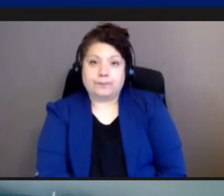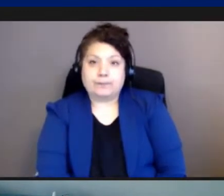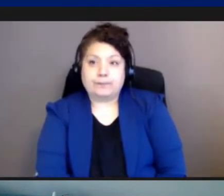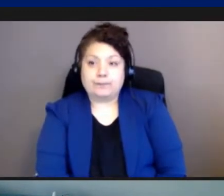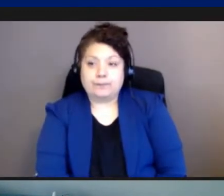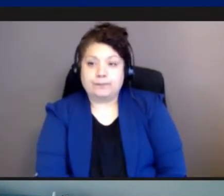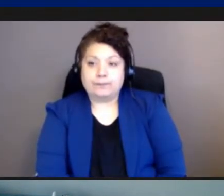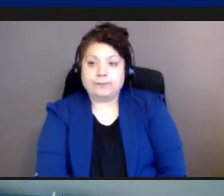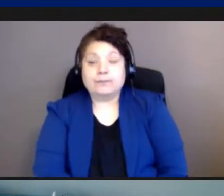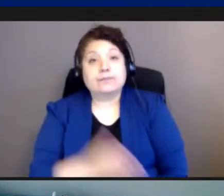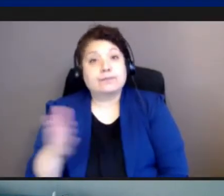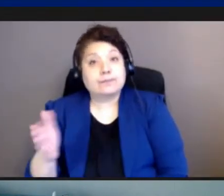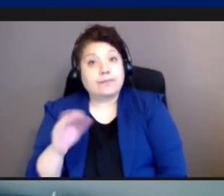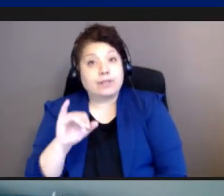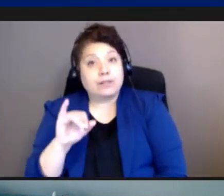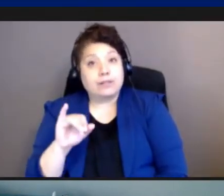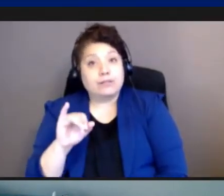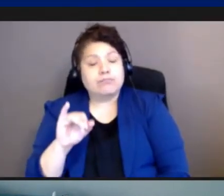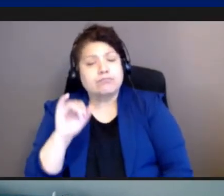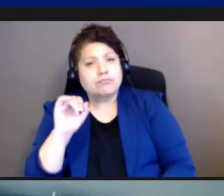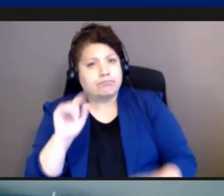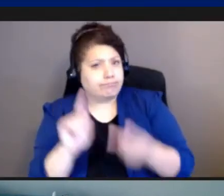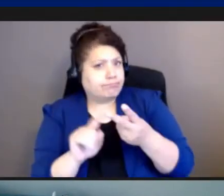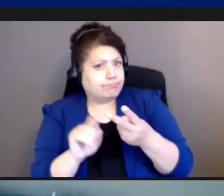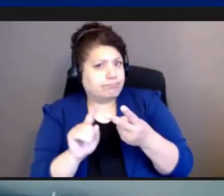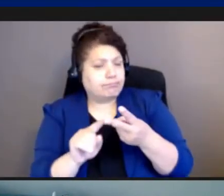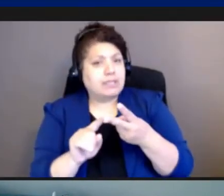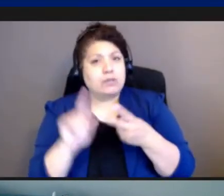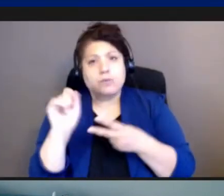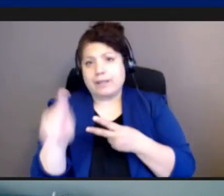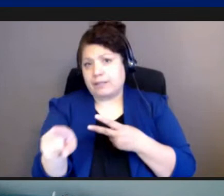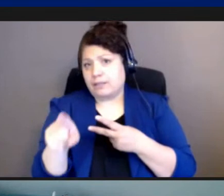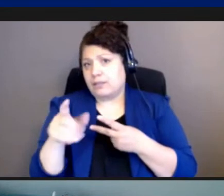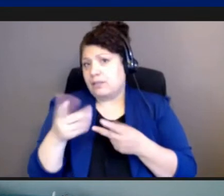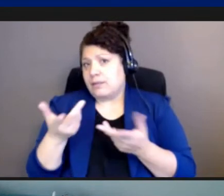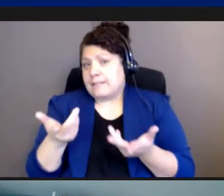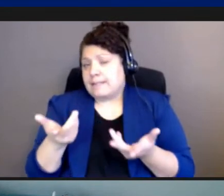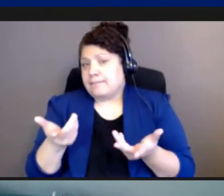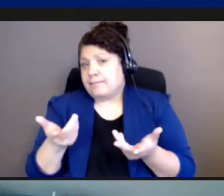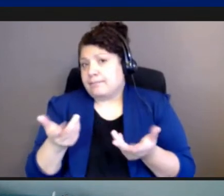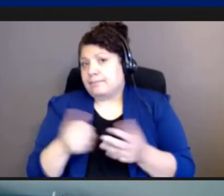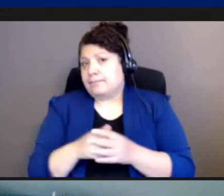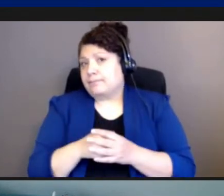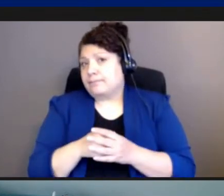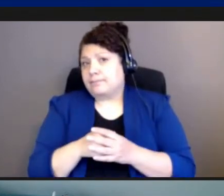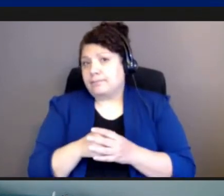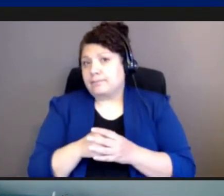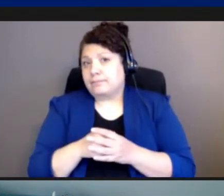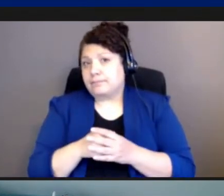So I guess the follow up to that would be, what will it take to